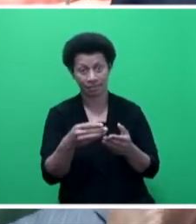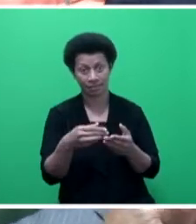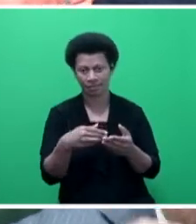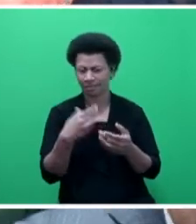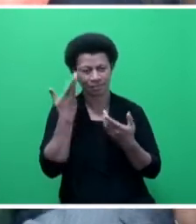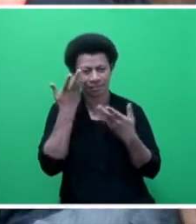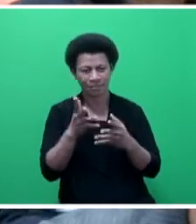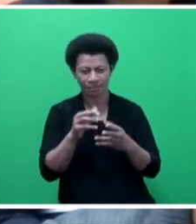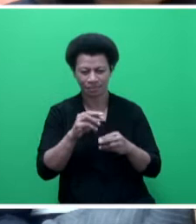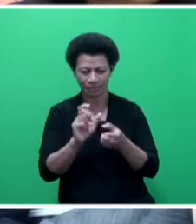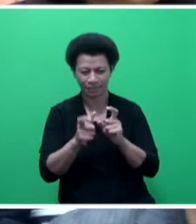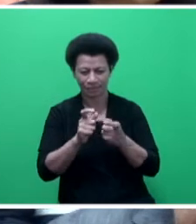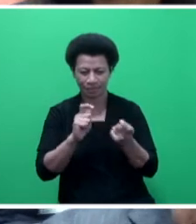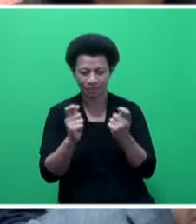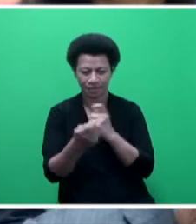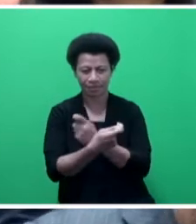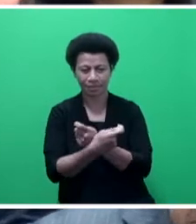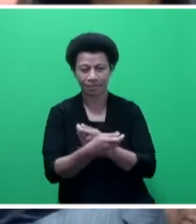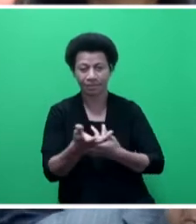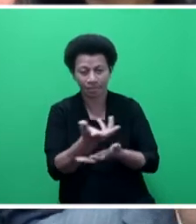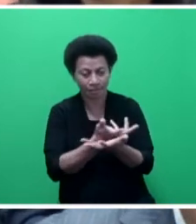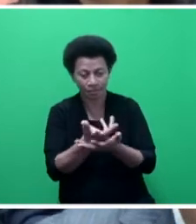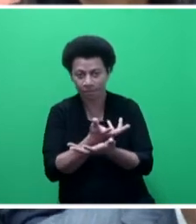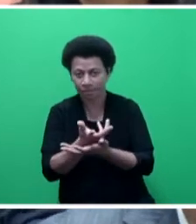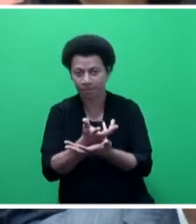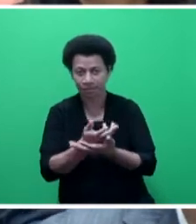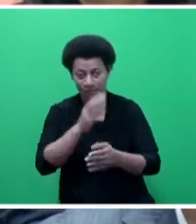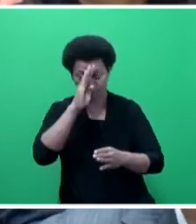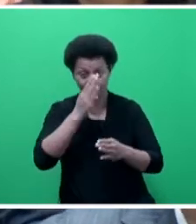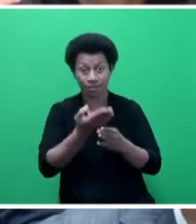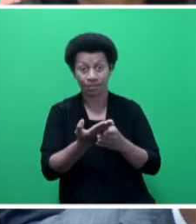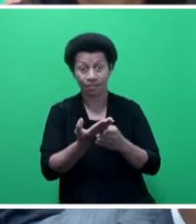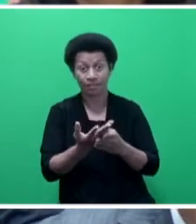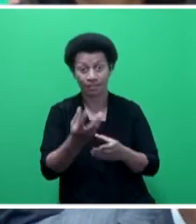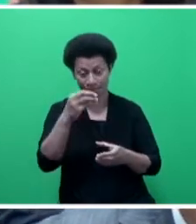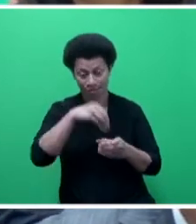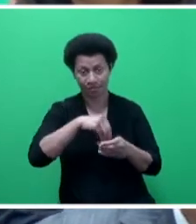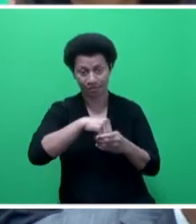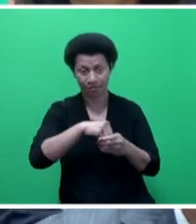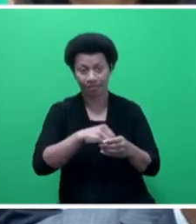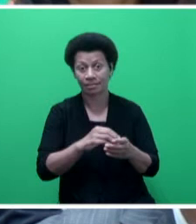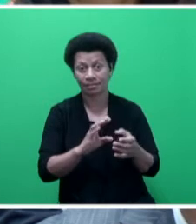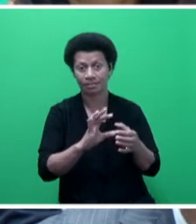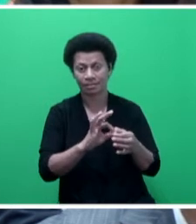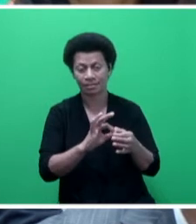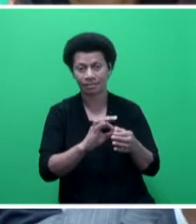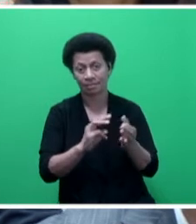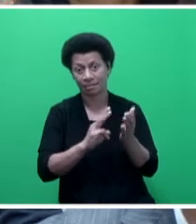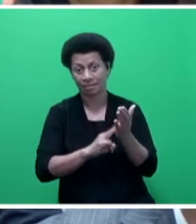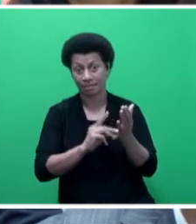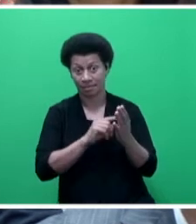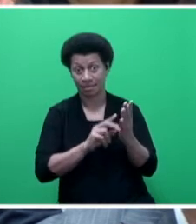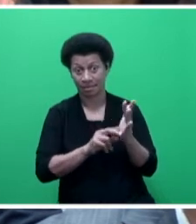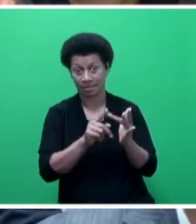climate change even in their discourse or their discussions, or perhaps hopefully they will include that in their manifestos. The climate change is critically